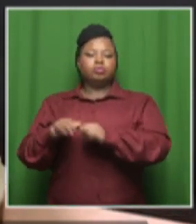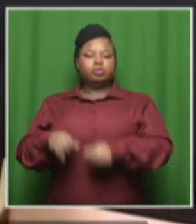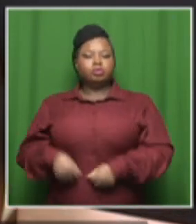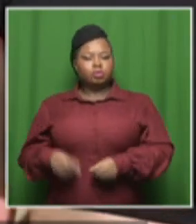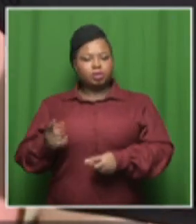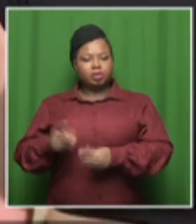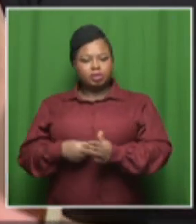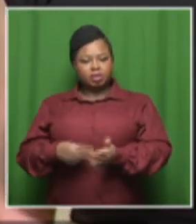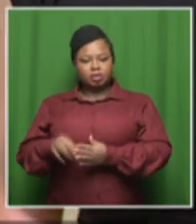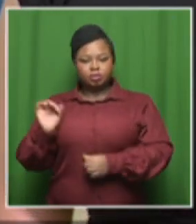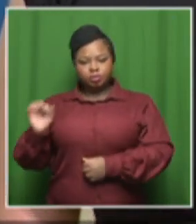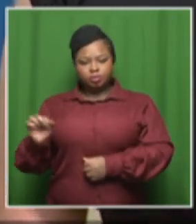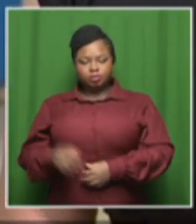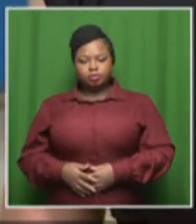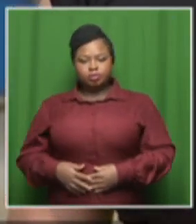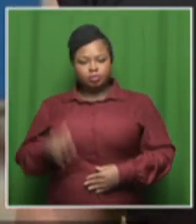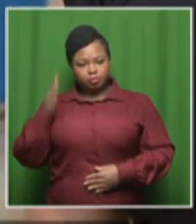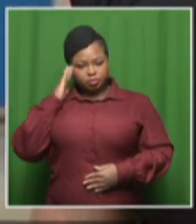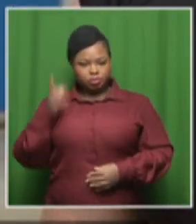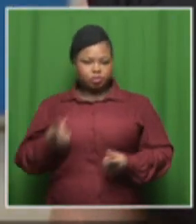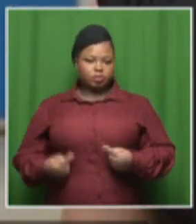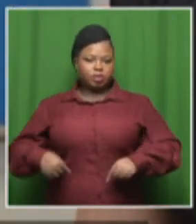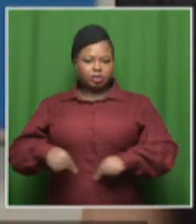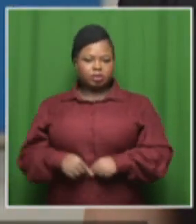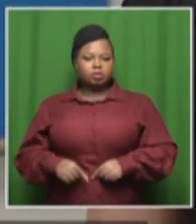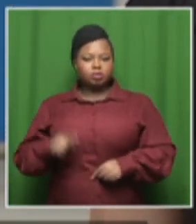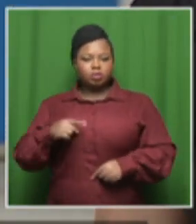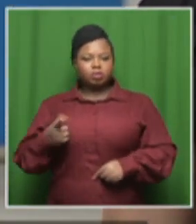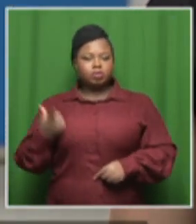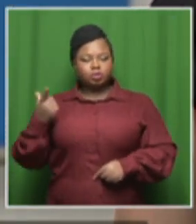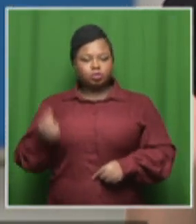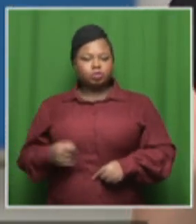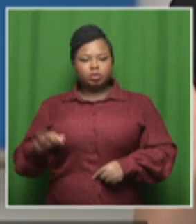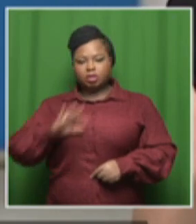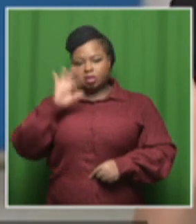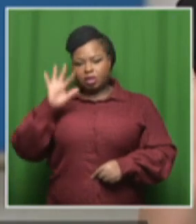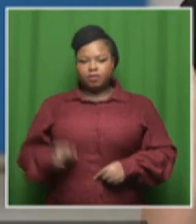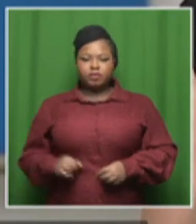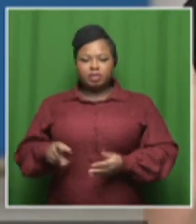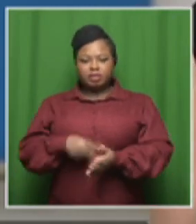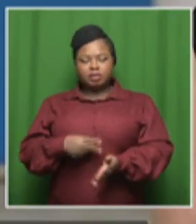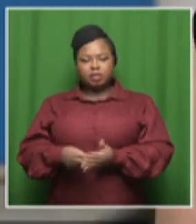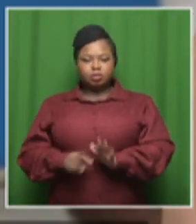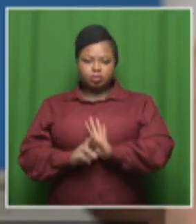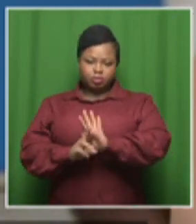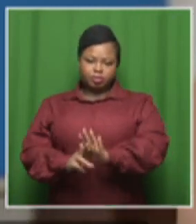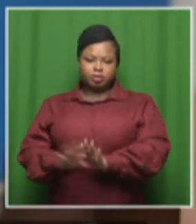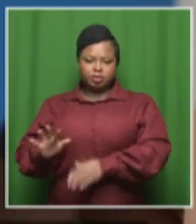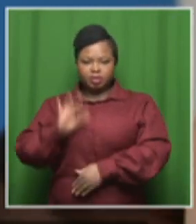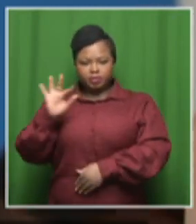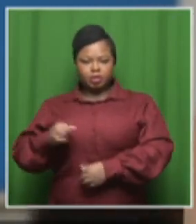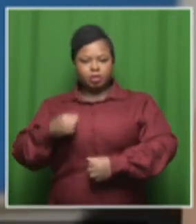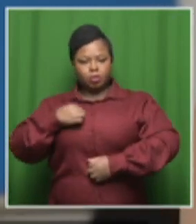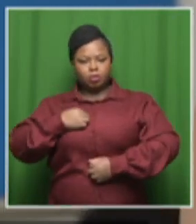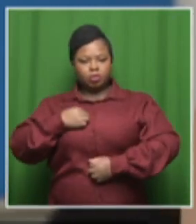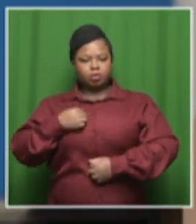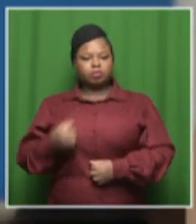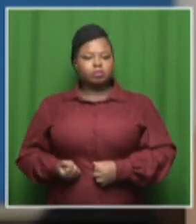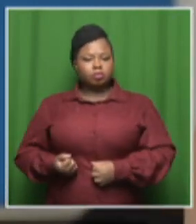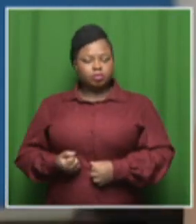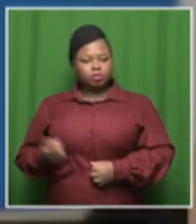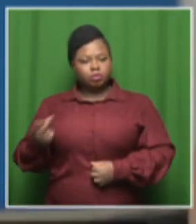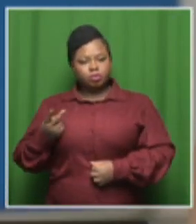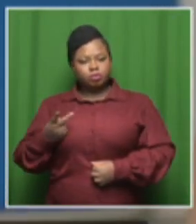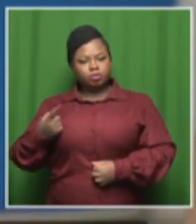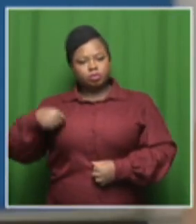of dance. So I know with some of us we're doing some African dances as well, just to represent the country that we are coming